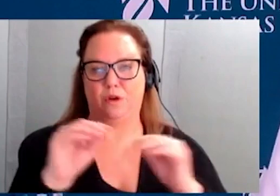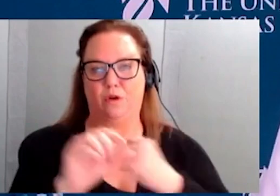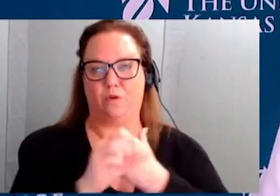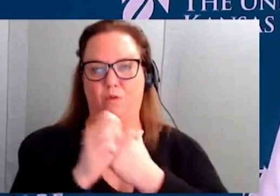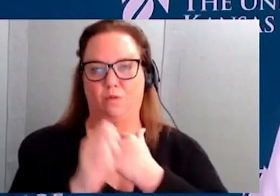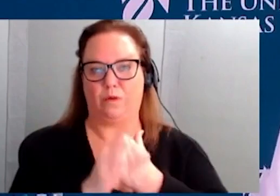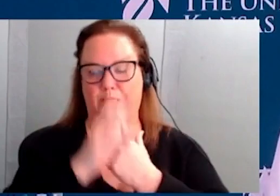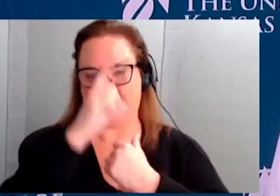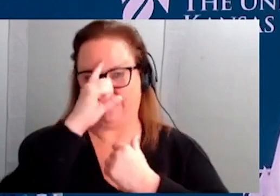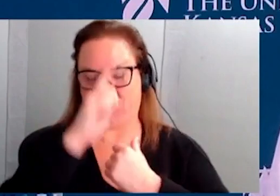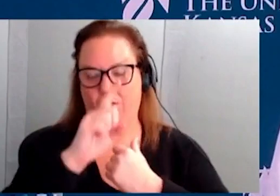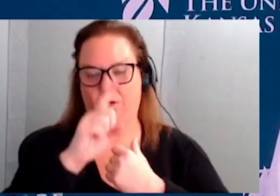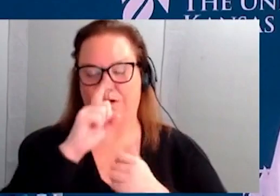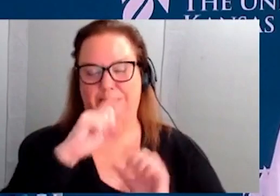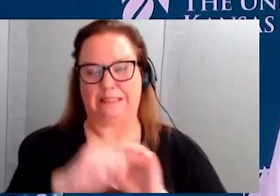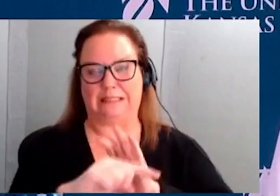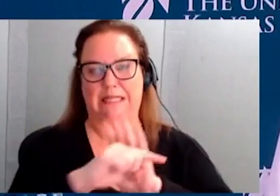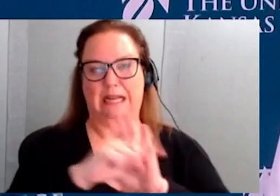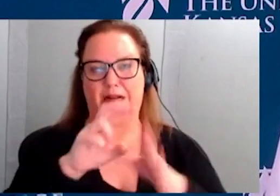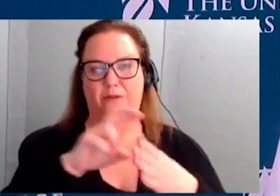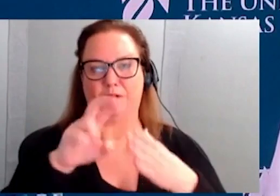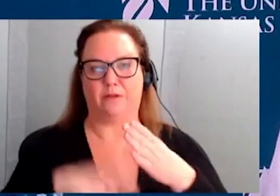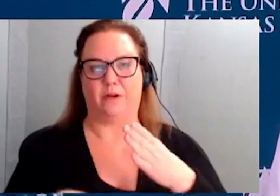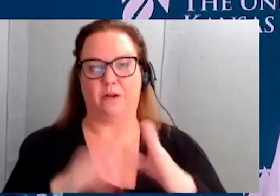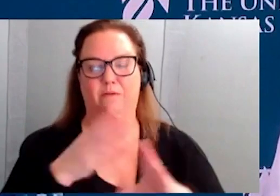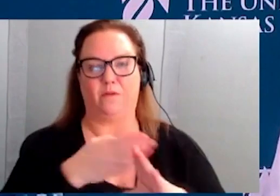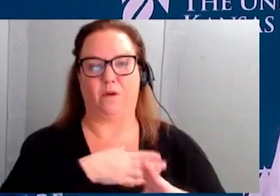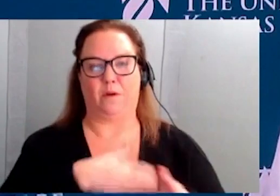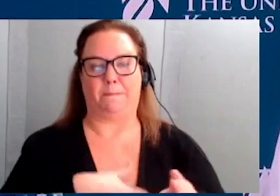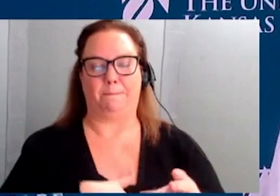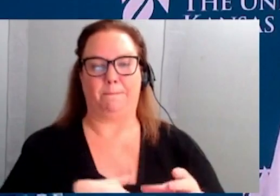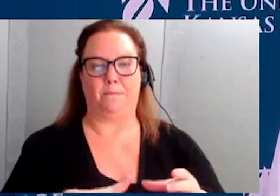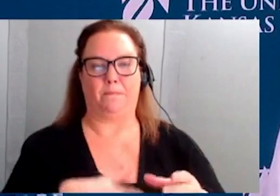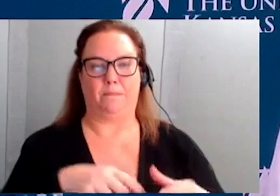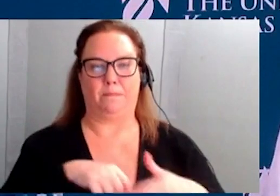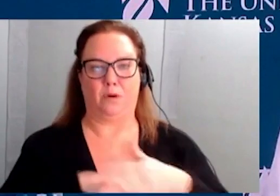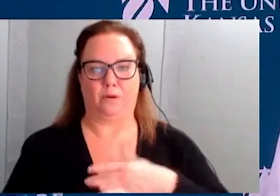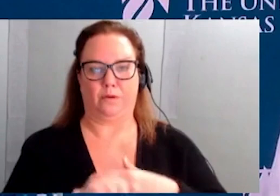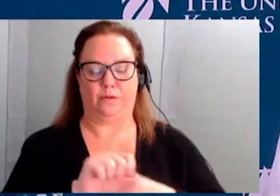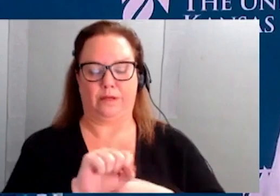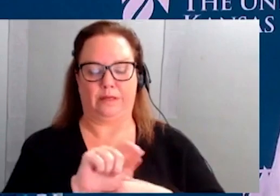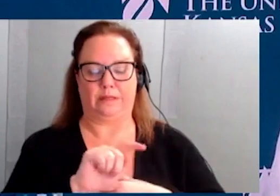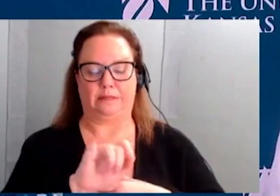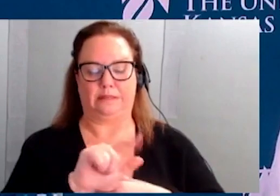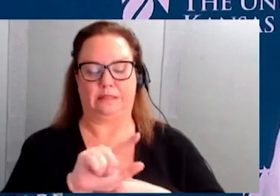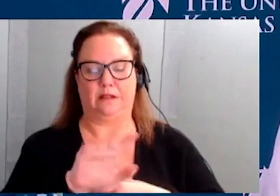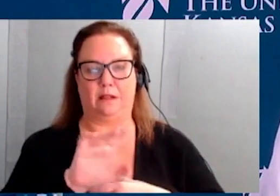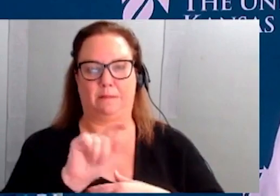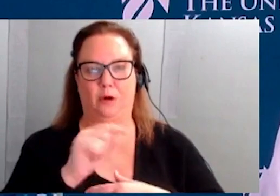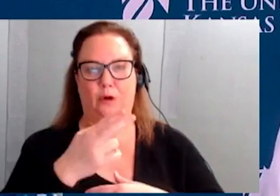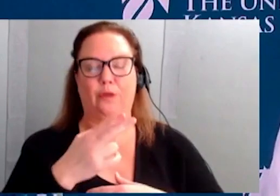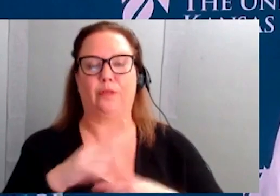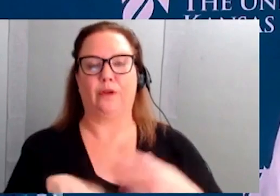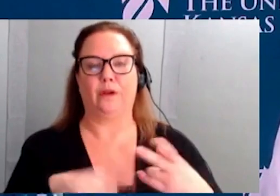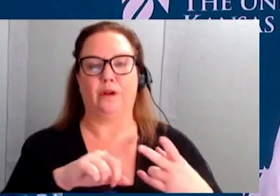for adverse outcomes, including preterm births, stillbirths, no increased risk for growth restriction,